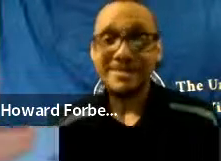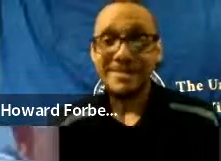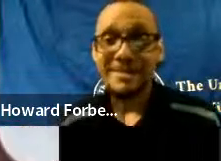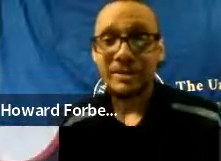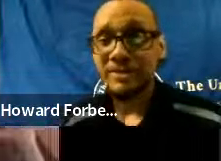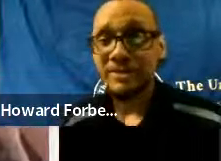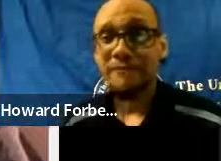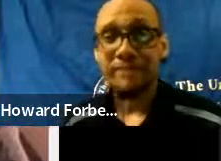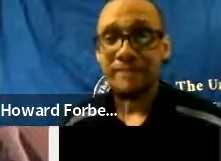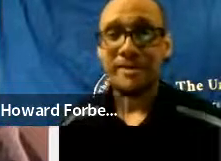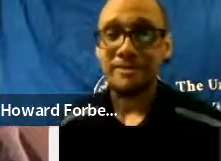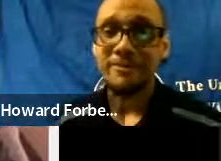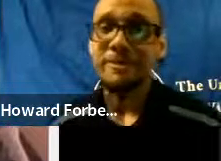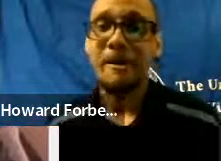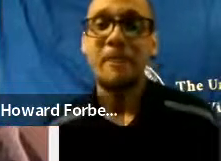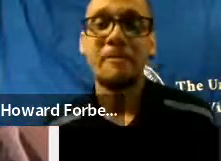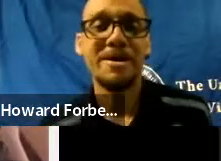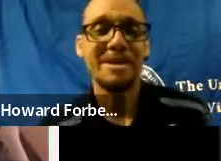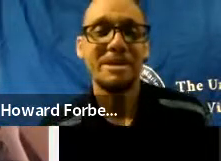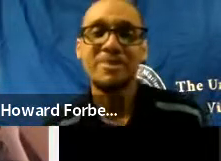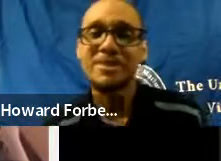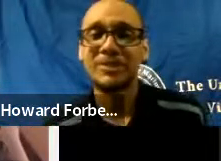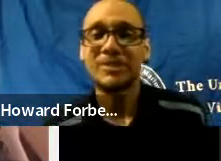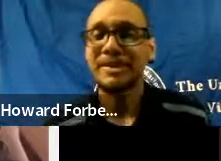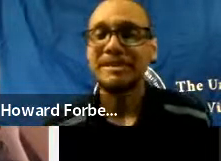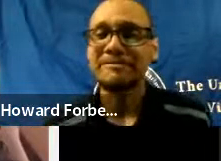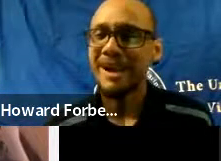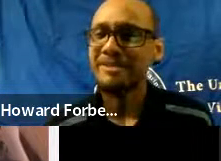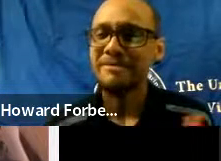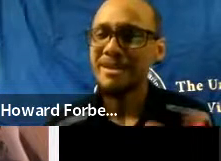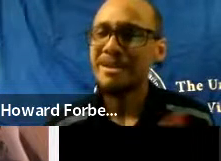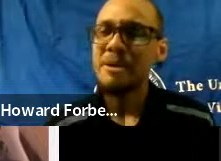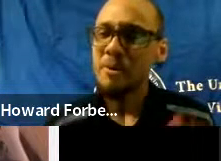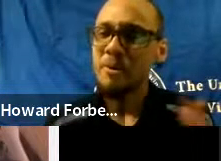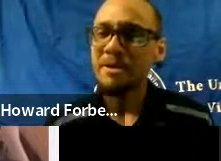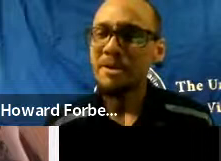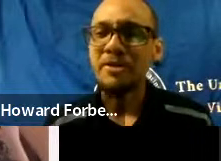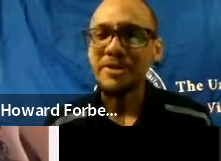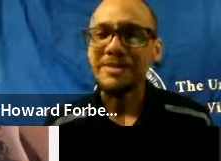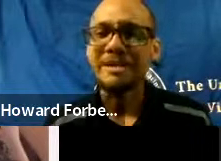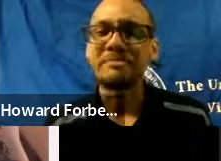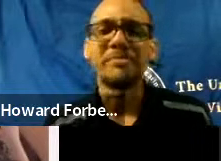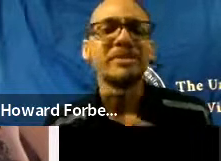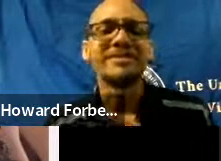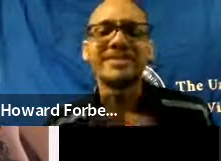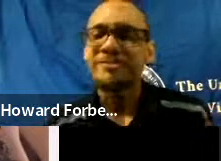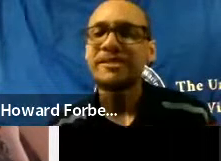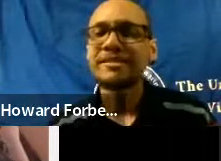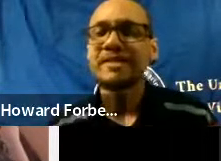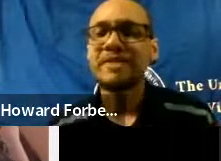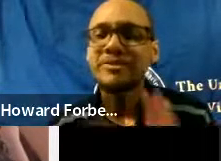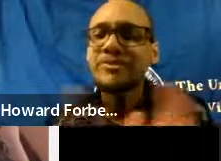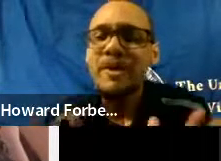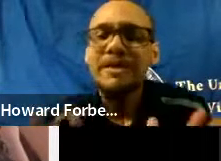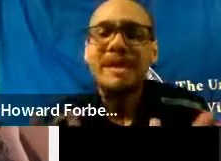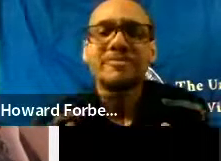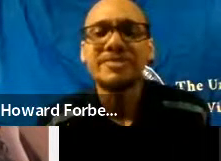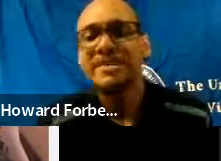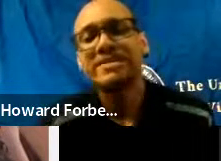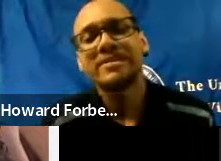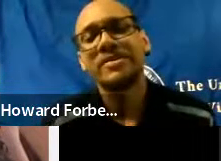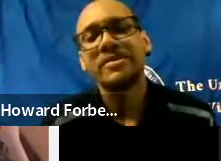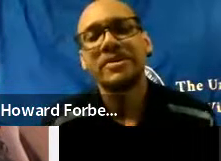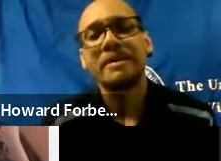Now, I did say that I could talk forever and ever, and I'm pretty sure that I kind of went under time, but definitely I do want